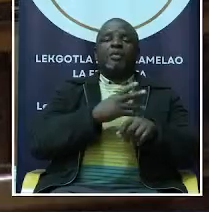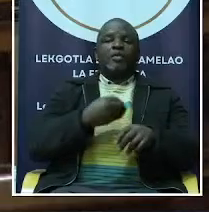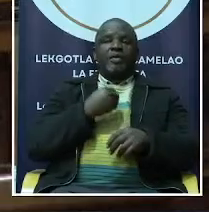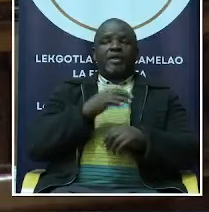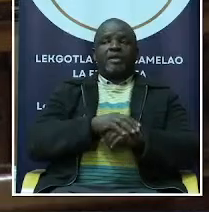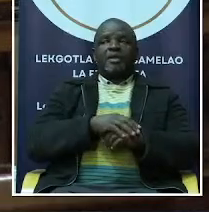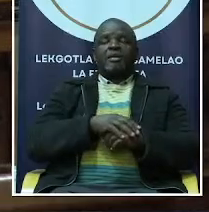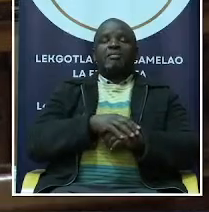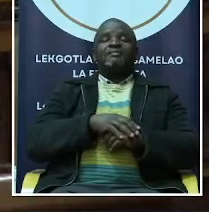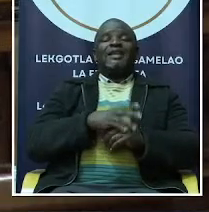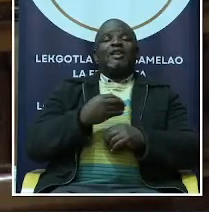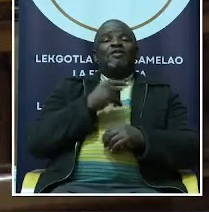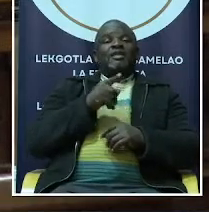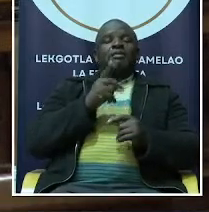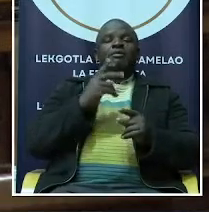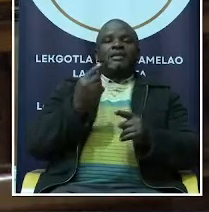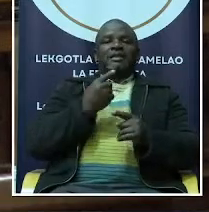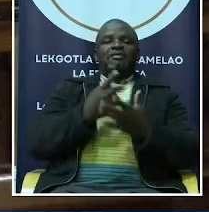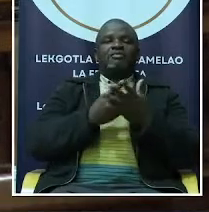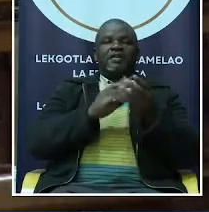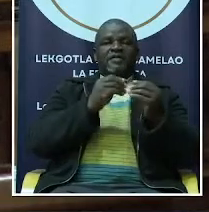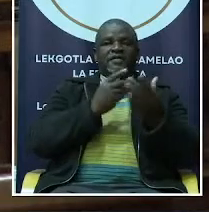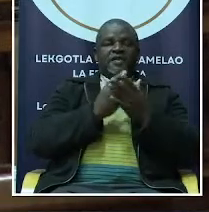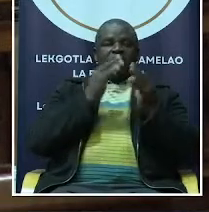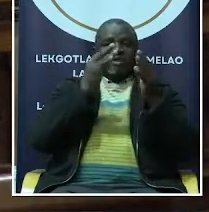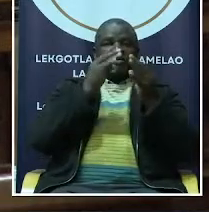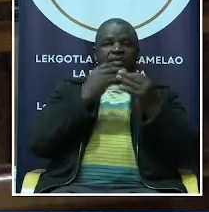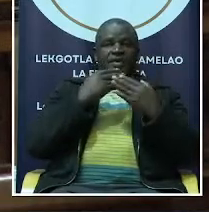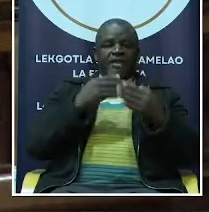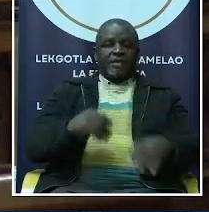shape our future. Thank you.